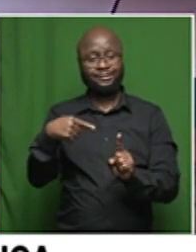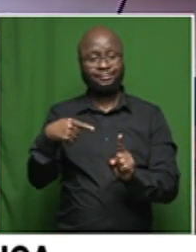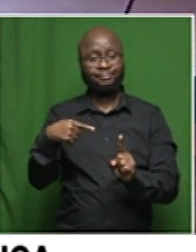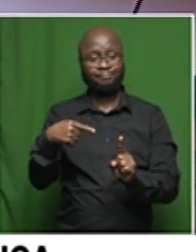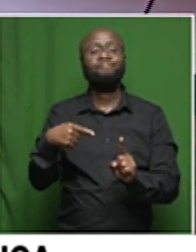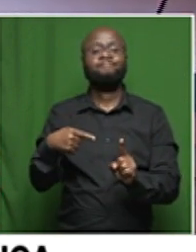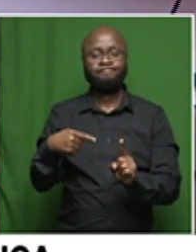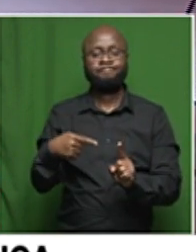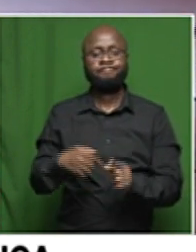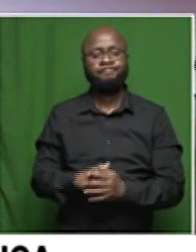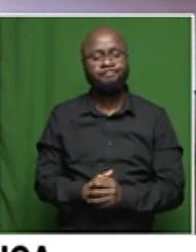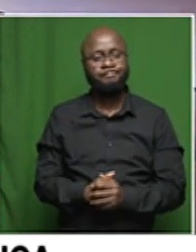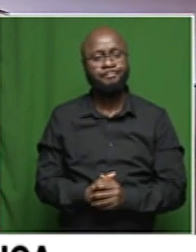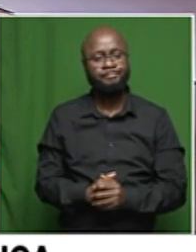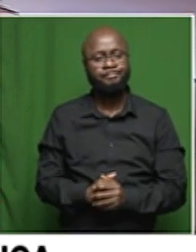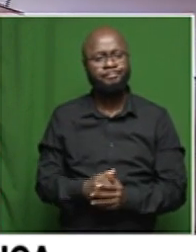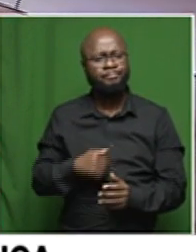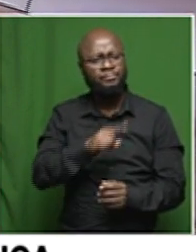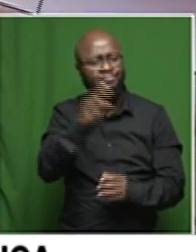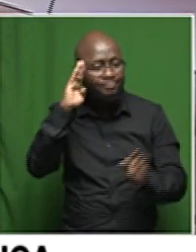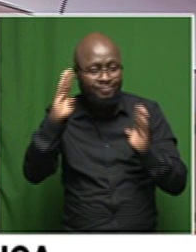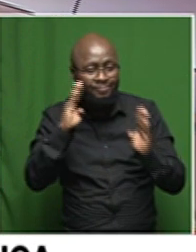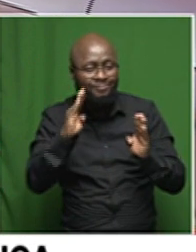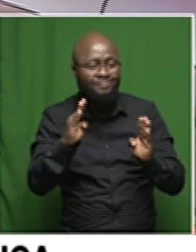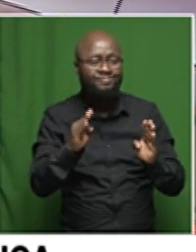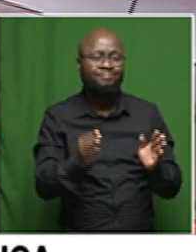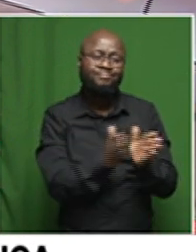day. Bengicela ukubuza, Dr. Mayayisa, ukuthi